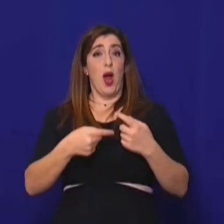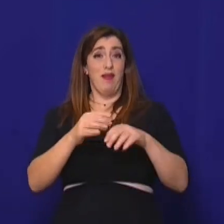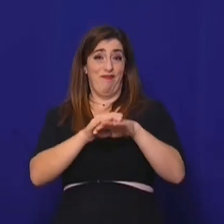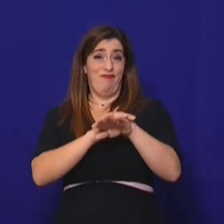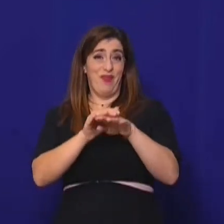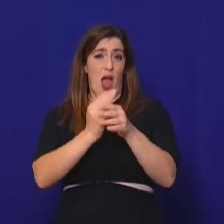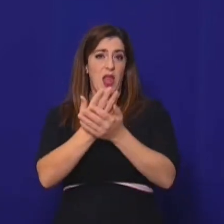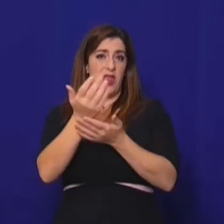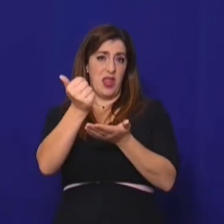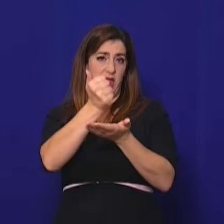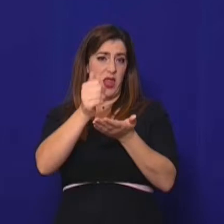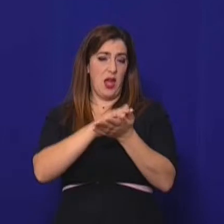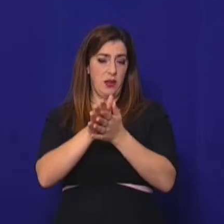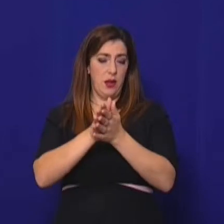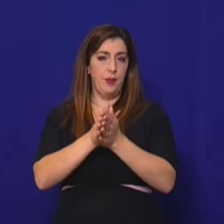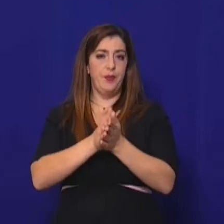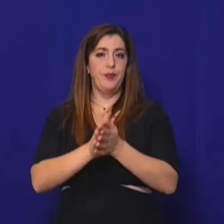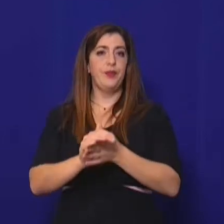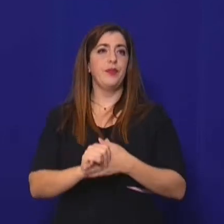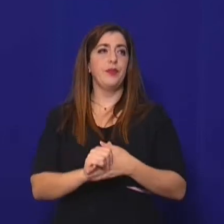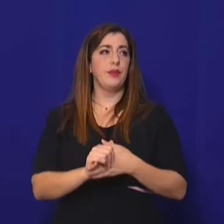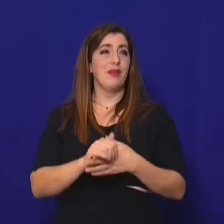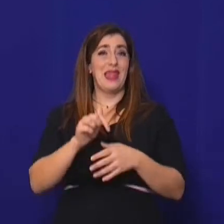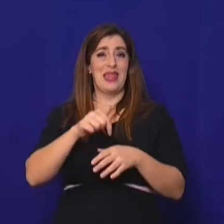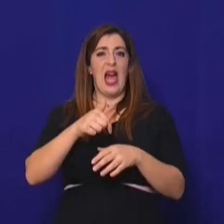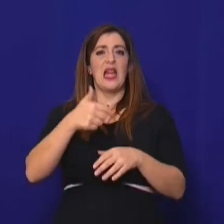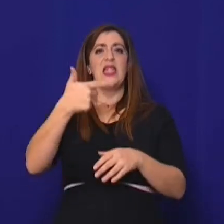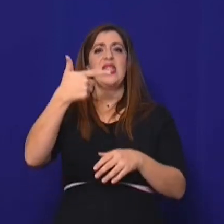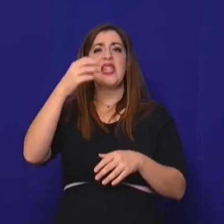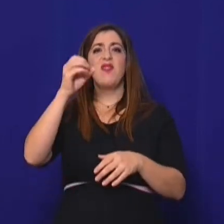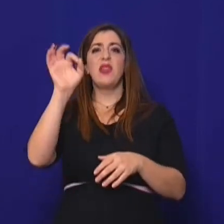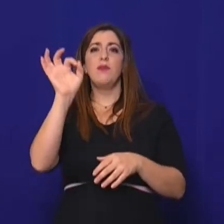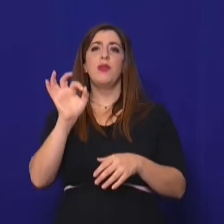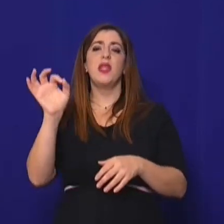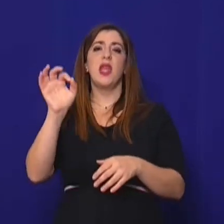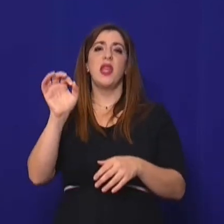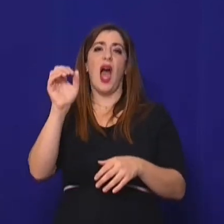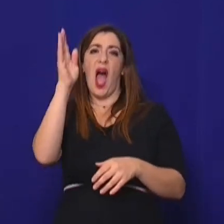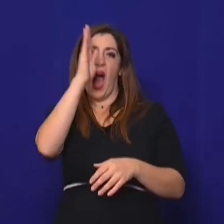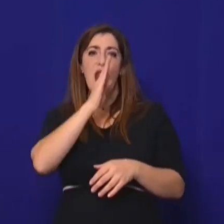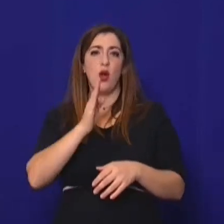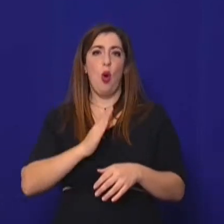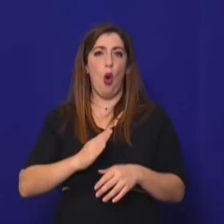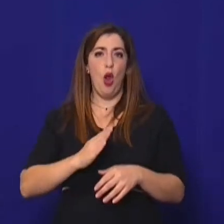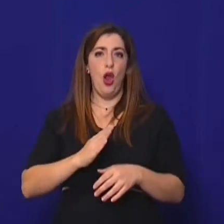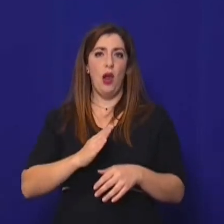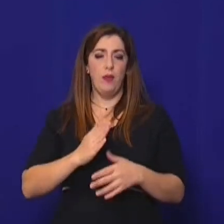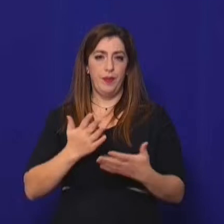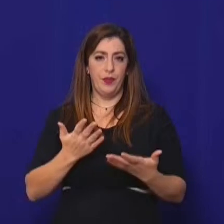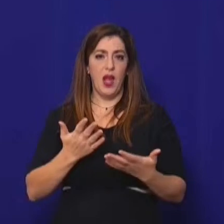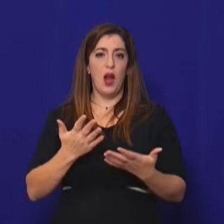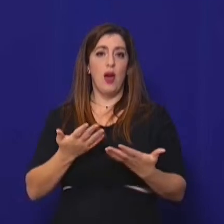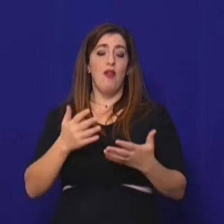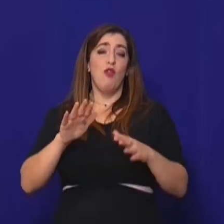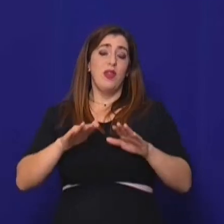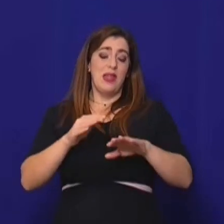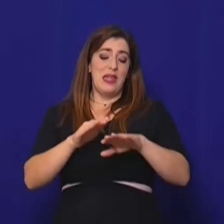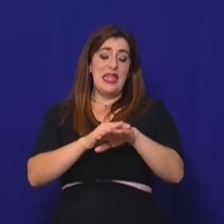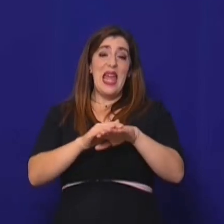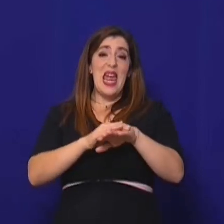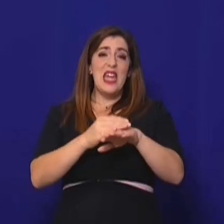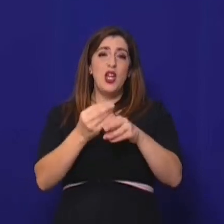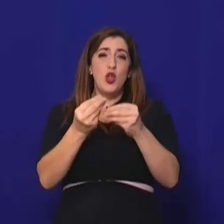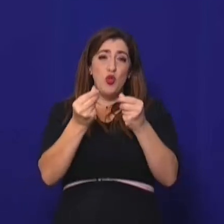sanitizer, hand sanitizer huwa 70% alkohol, jiġifieri li jista' jagħmel li forsi li dejn jixxuttaw